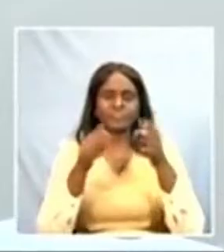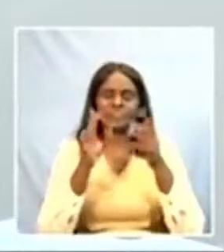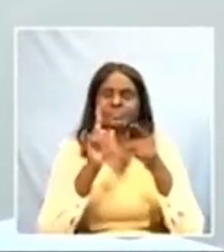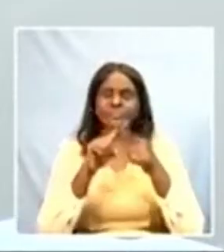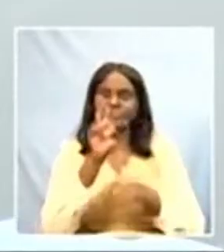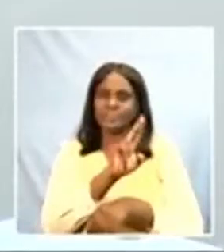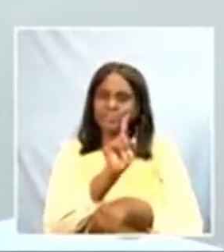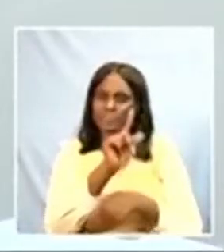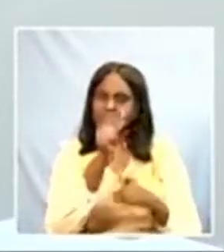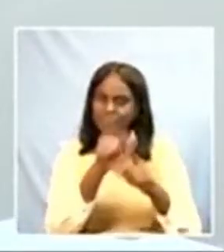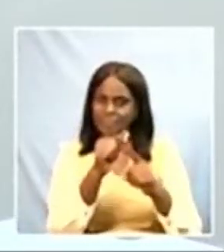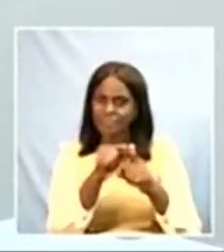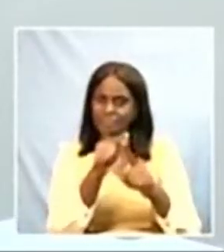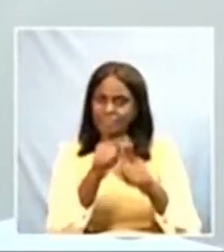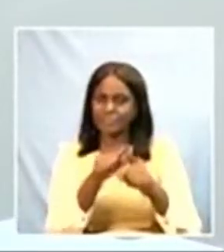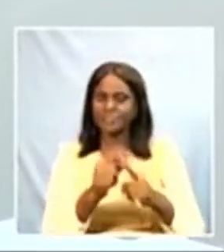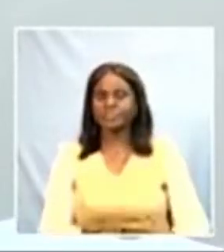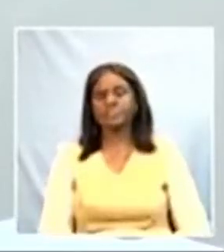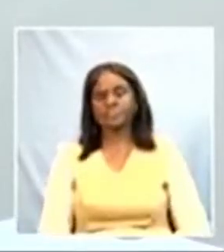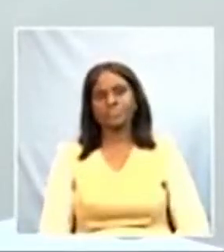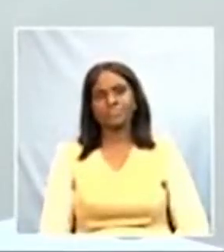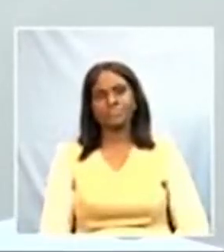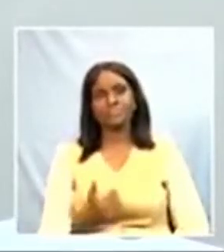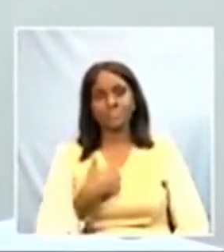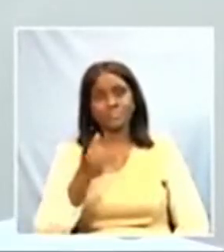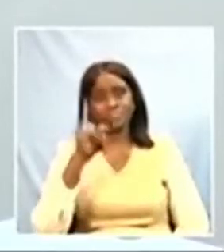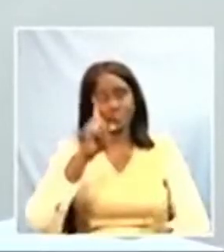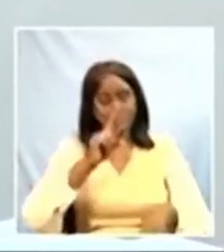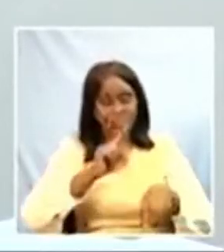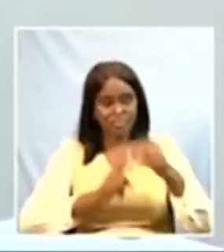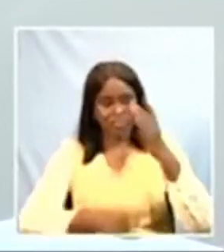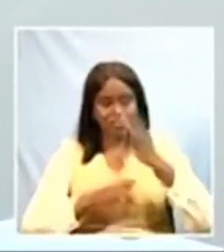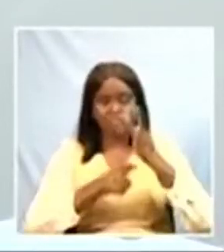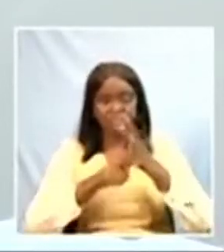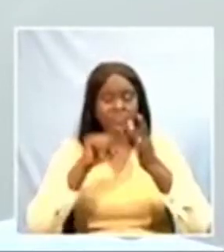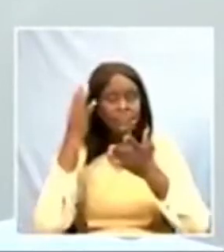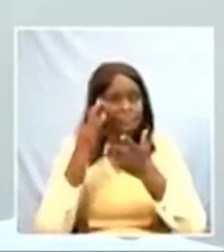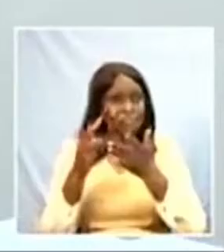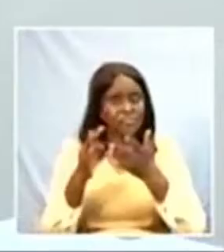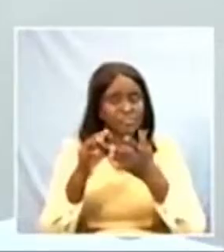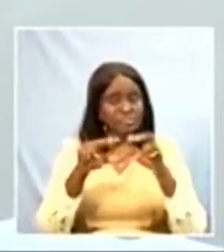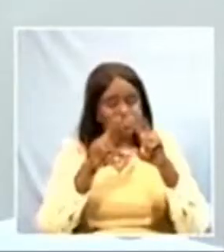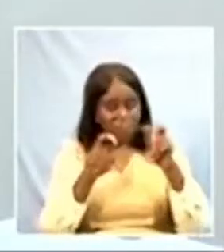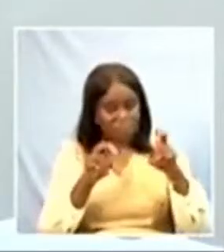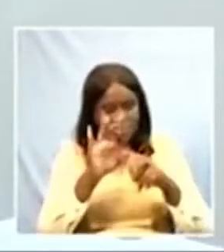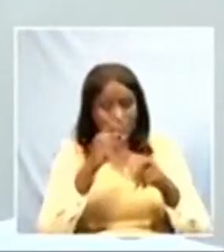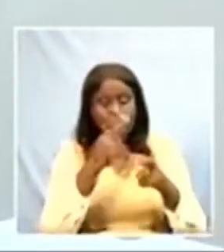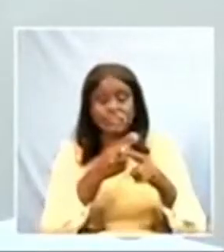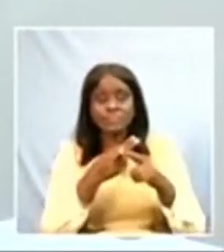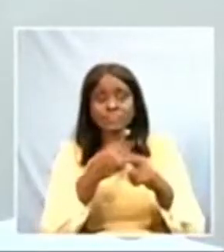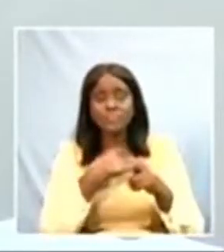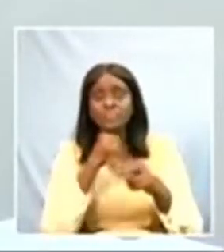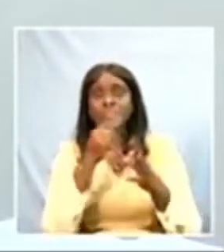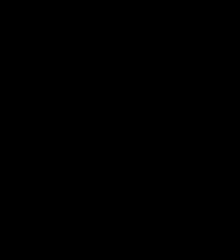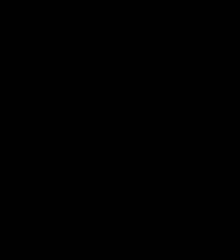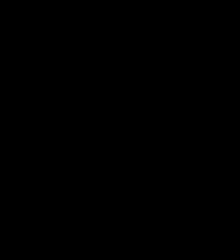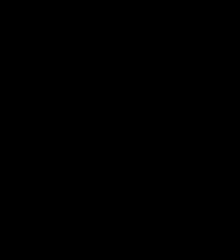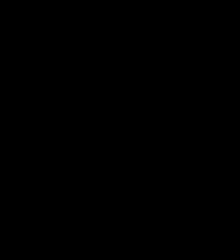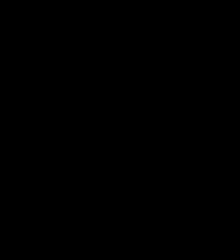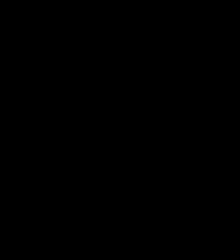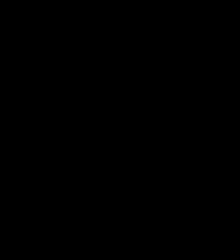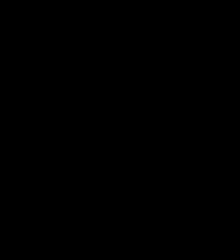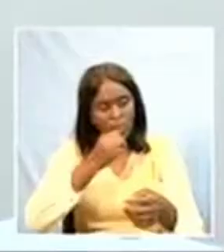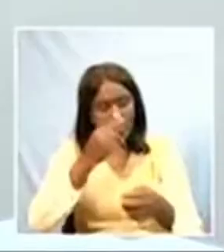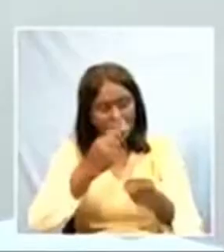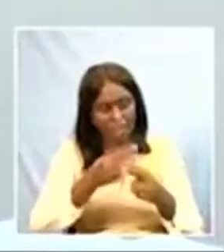to use that term. There was one town clerk here, who even he couldn't check his name. I don't want to mention the name. His own